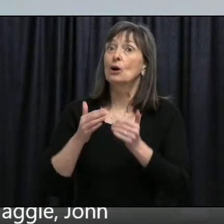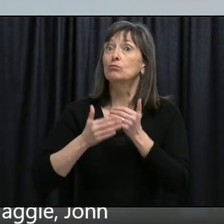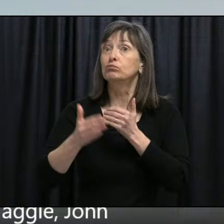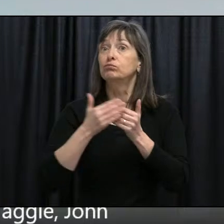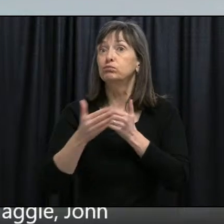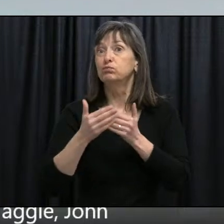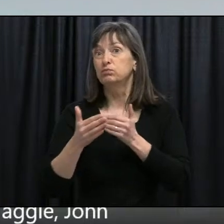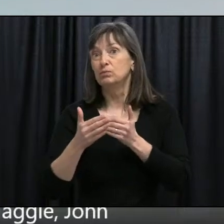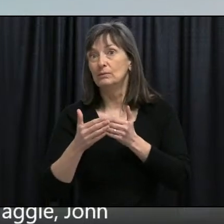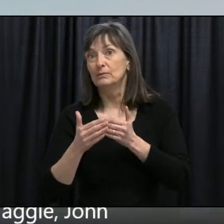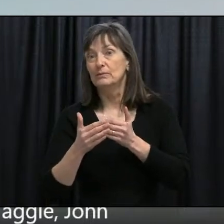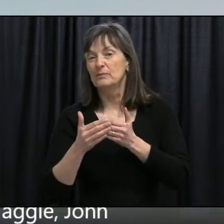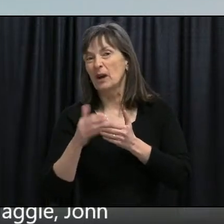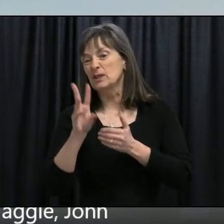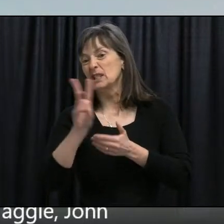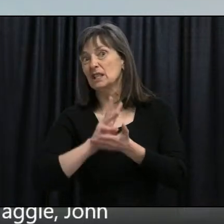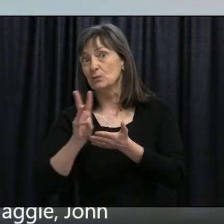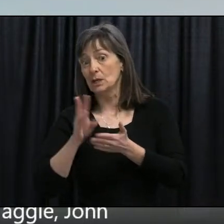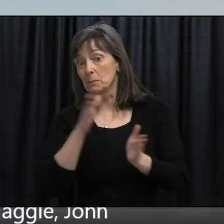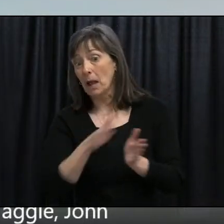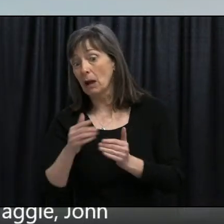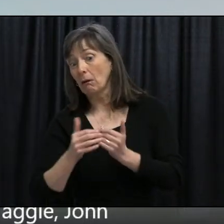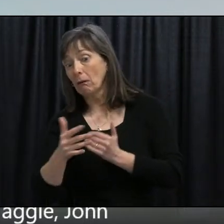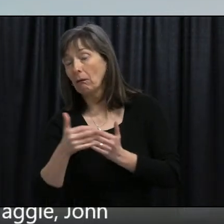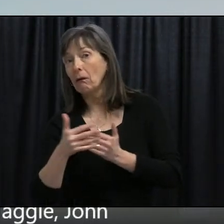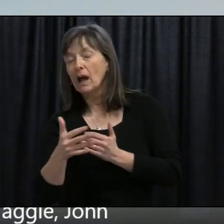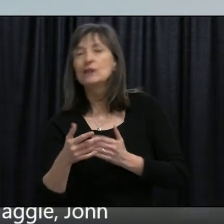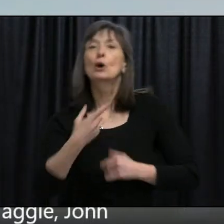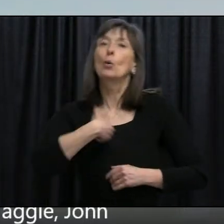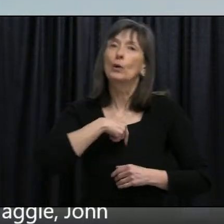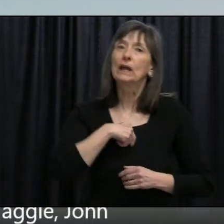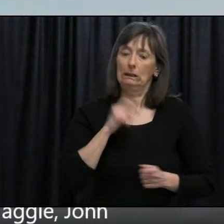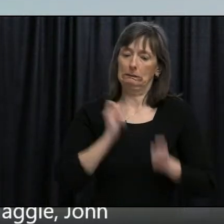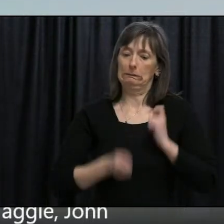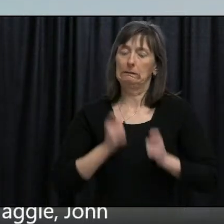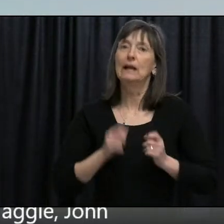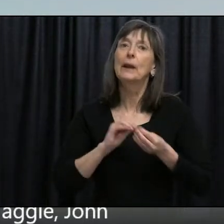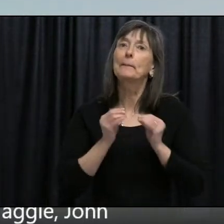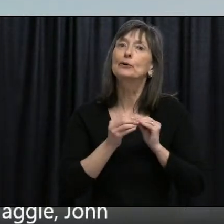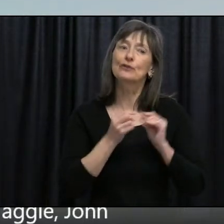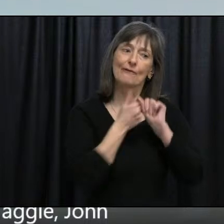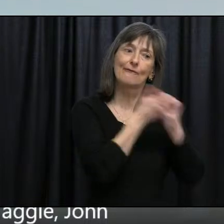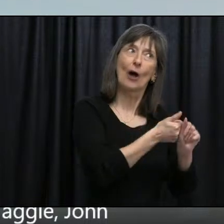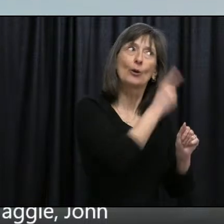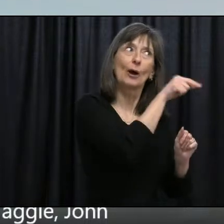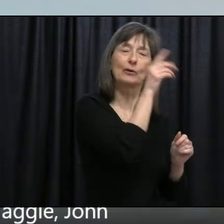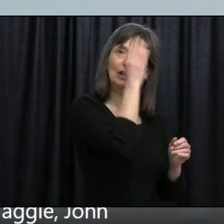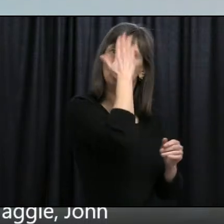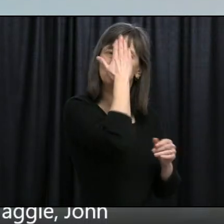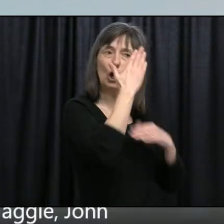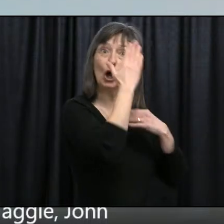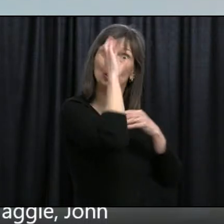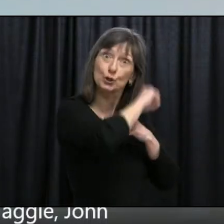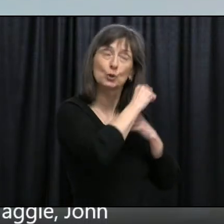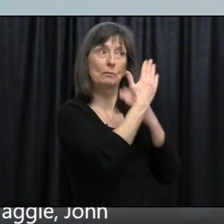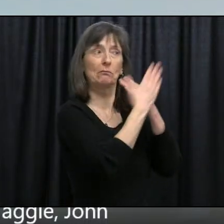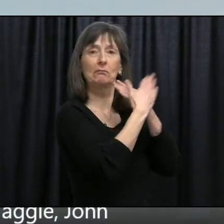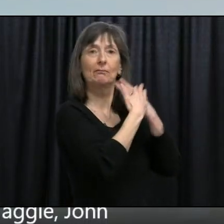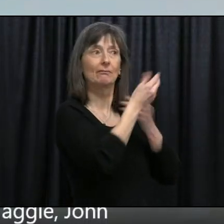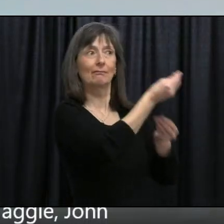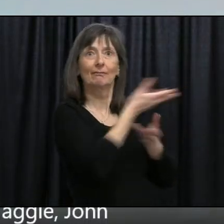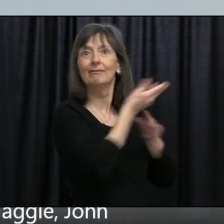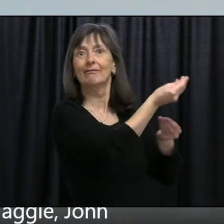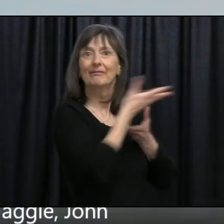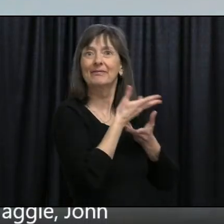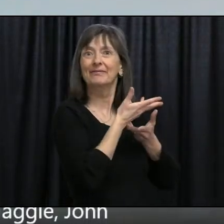and planning. That's where our numbers come from. We have a public health vaccination system